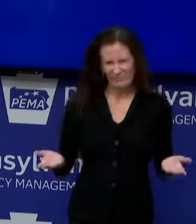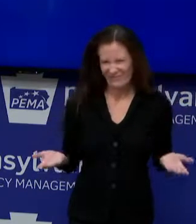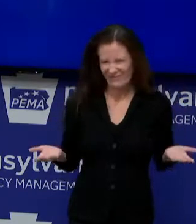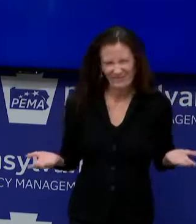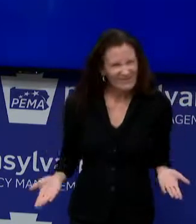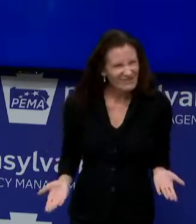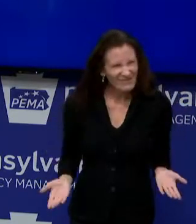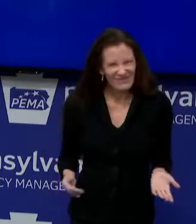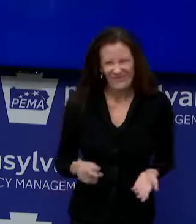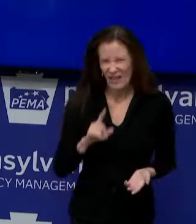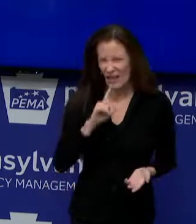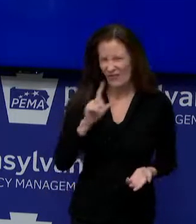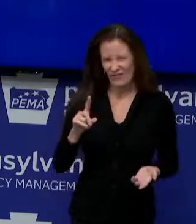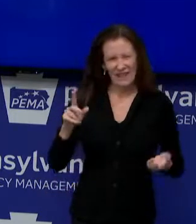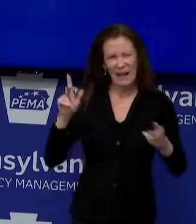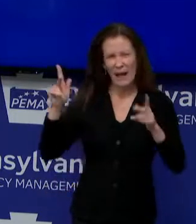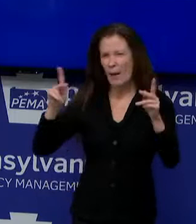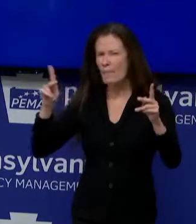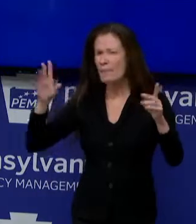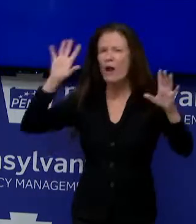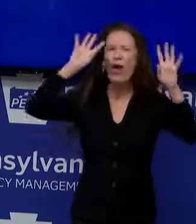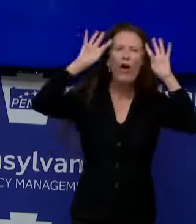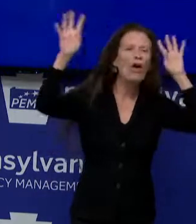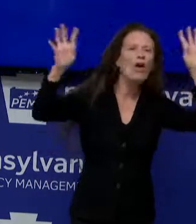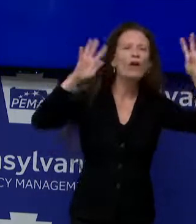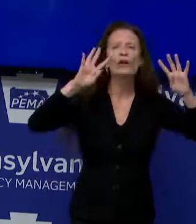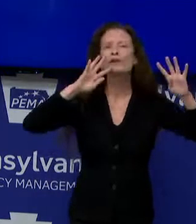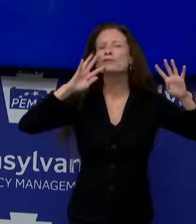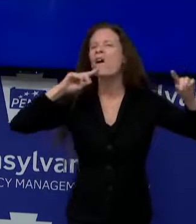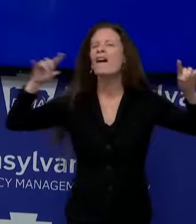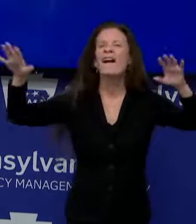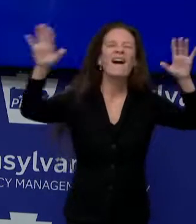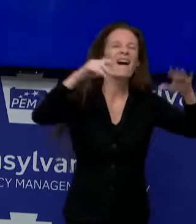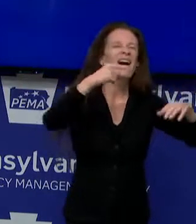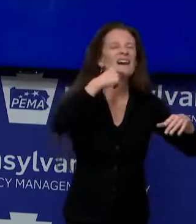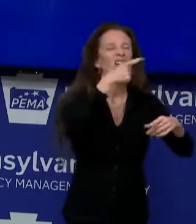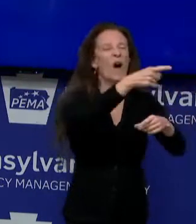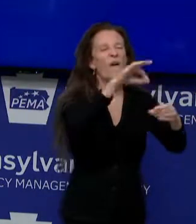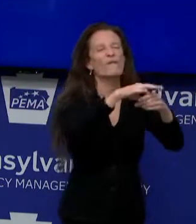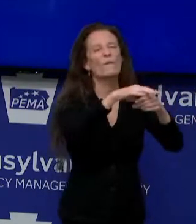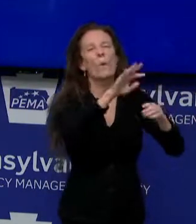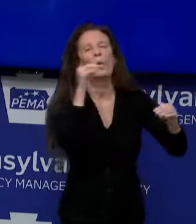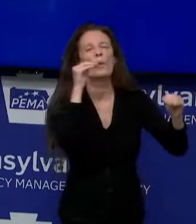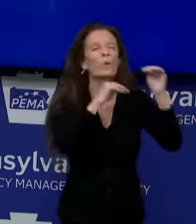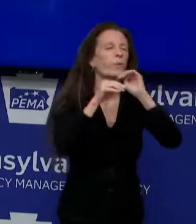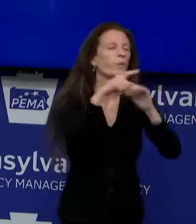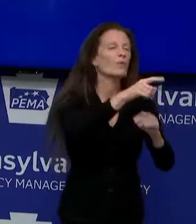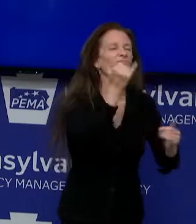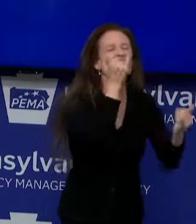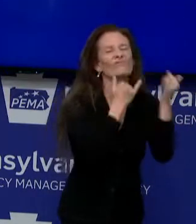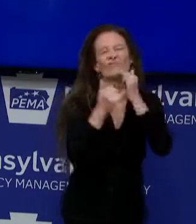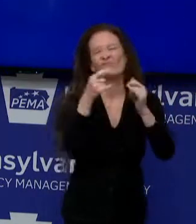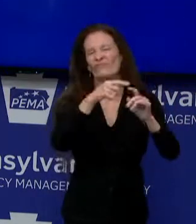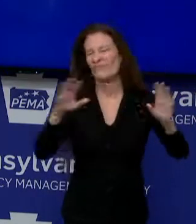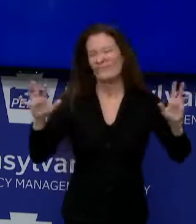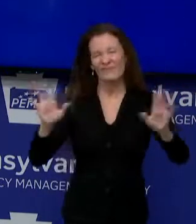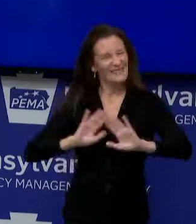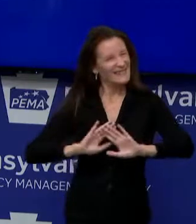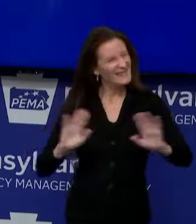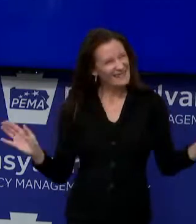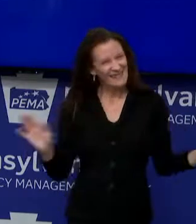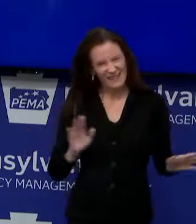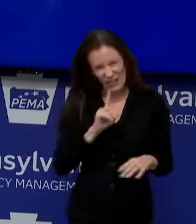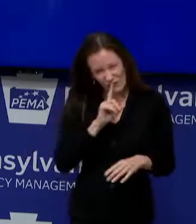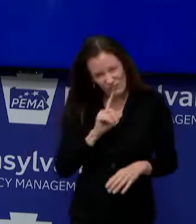false litigation and challenges brought throughout the year. Despite all these challenges, Pennsylvanians registered and voted